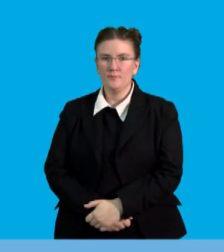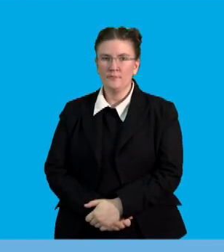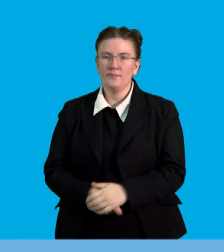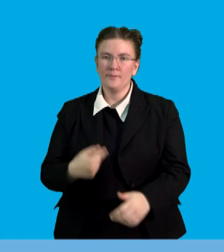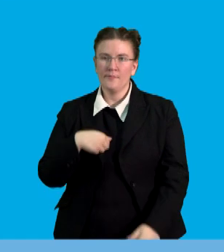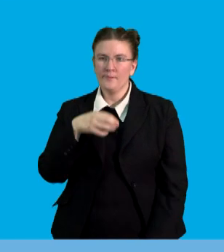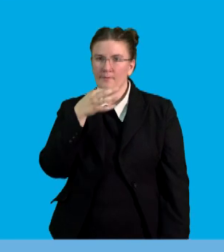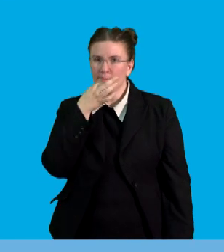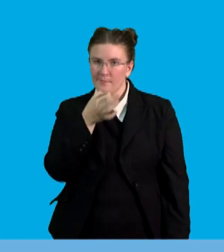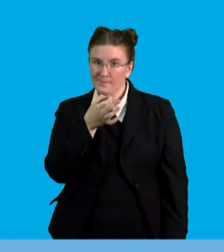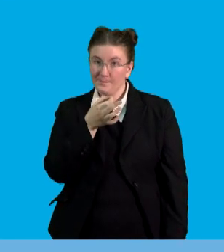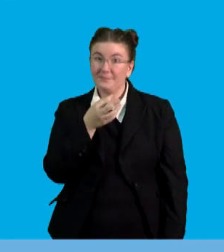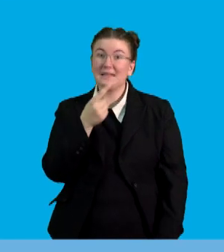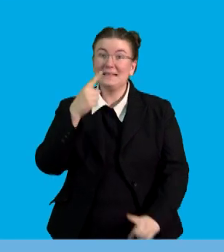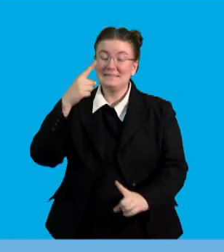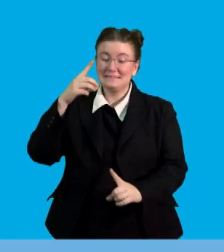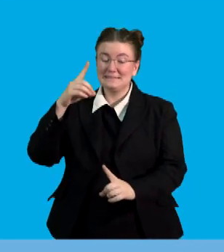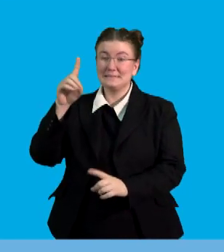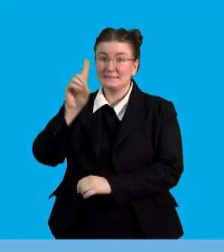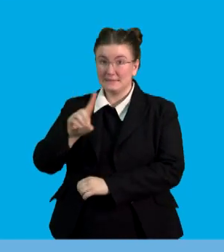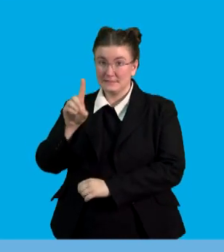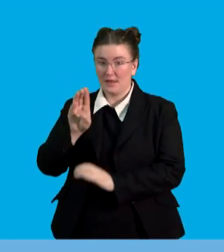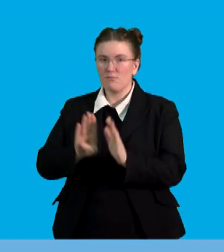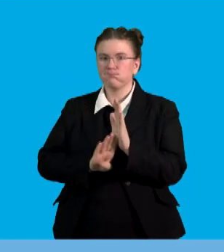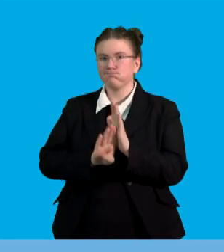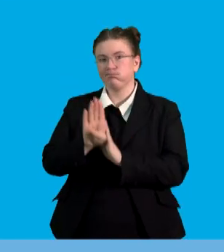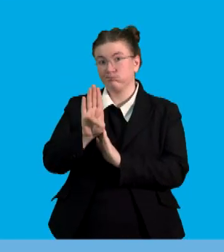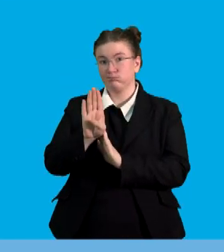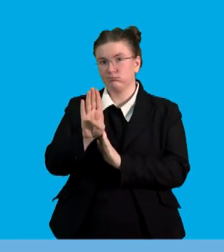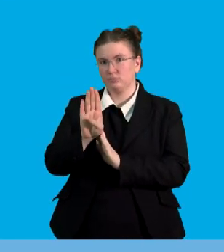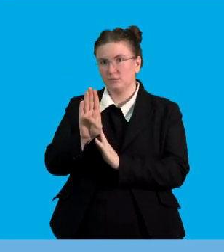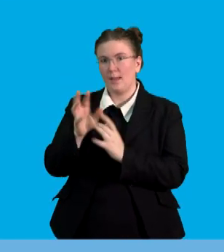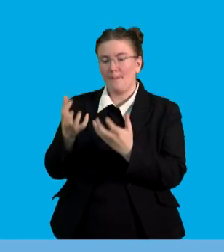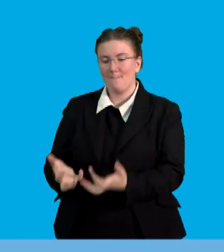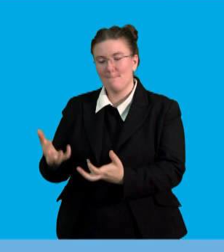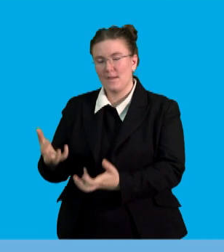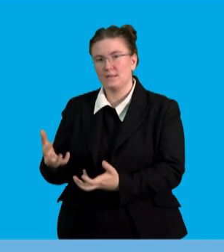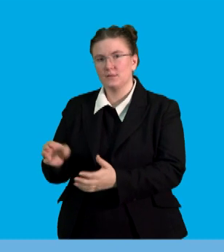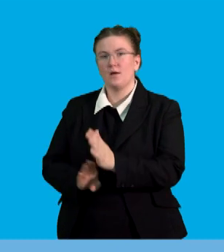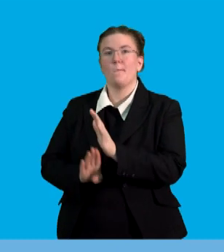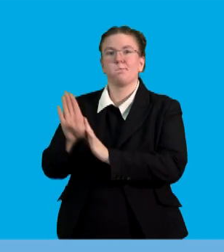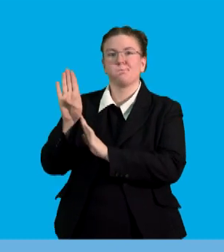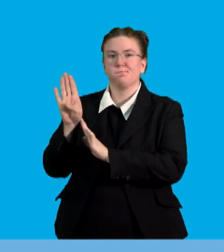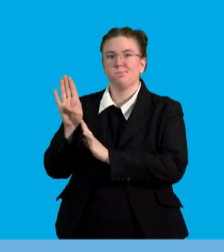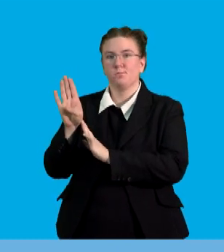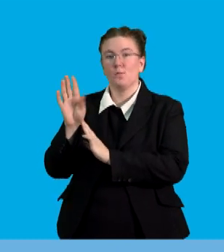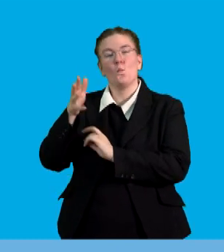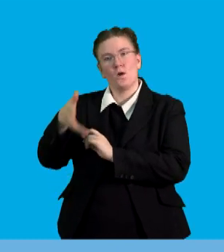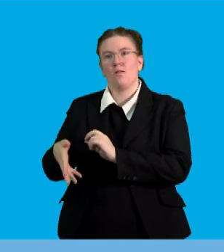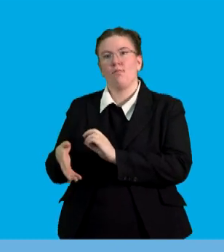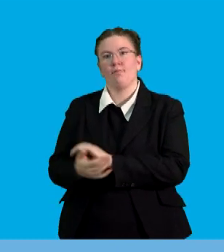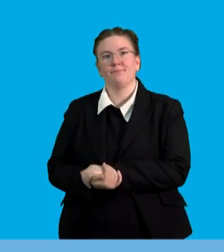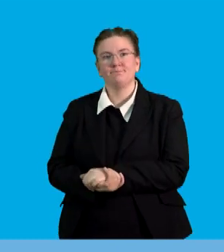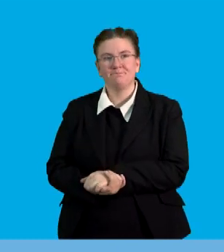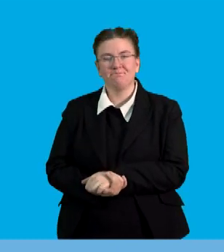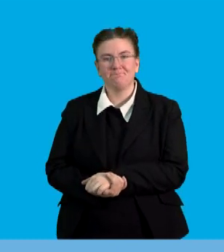we are saying when the density is increasing, the mass will also increase of the